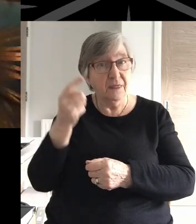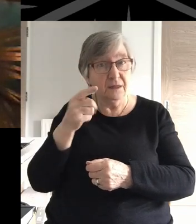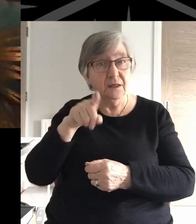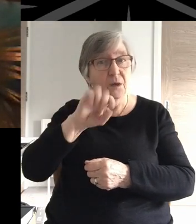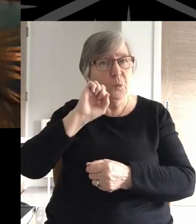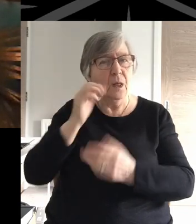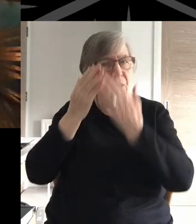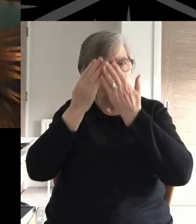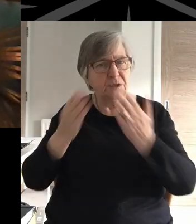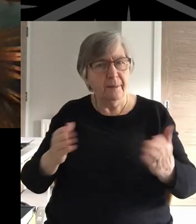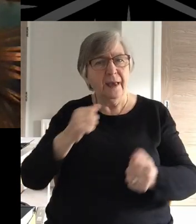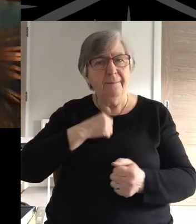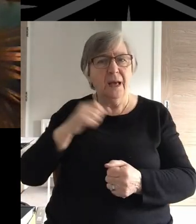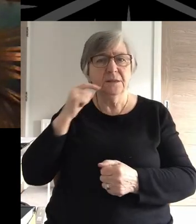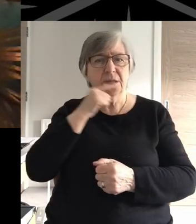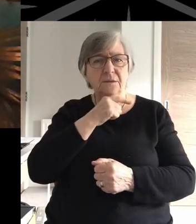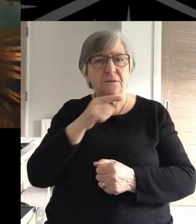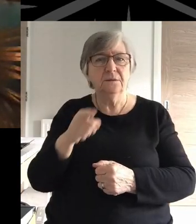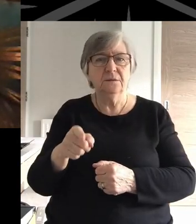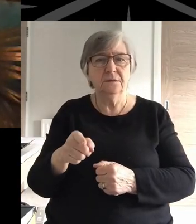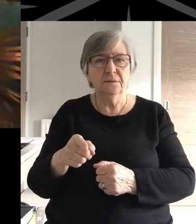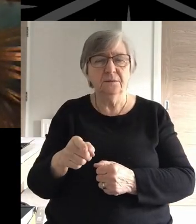Probably they will respect him